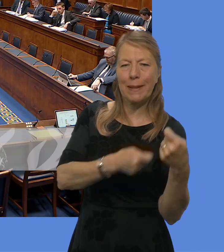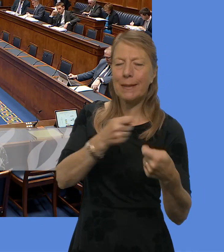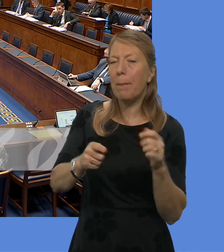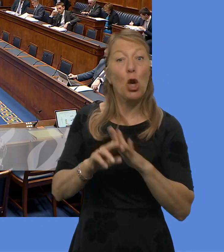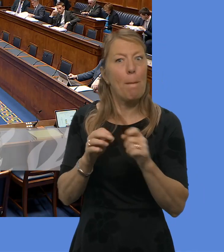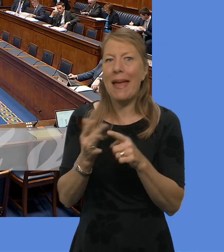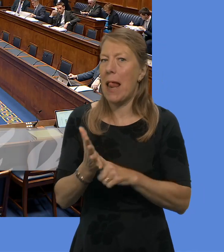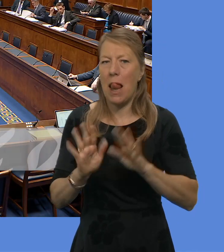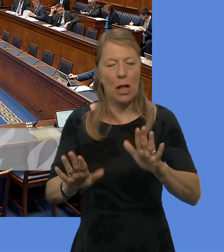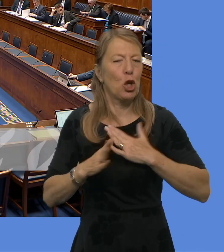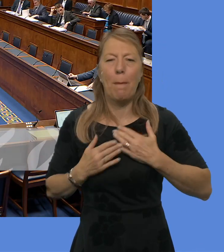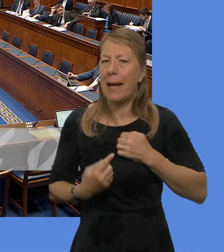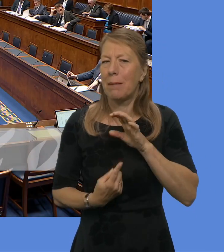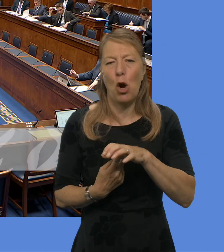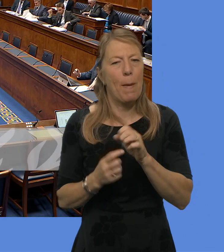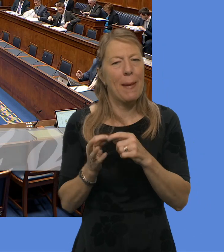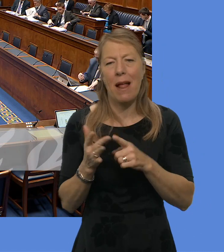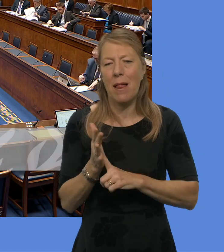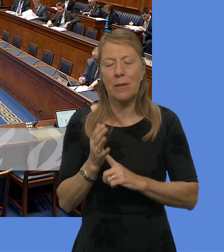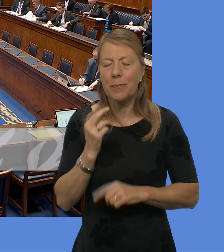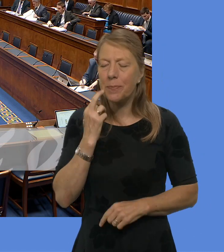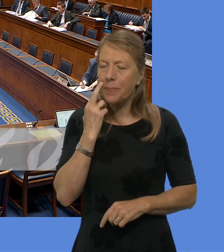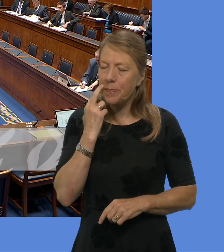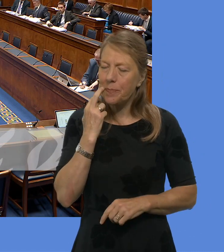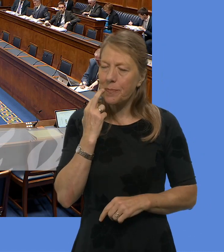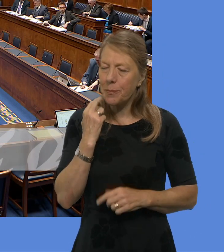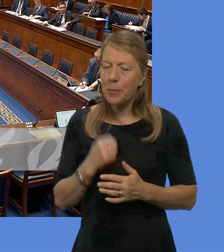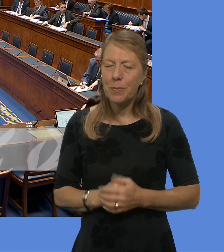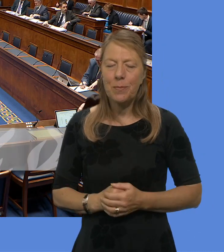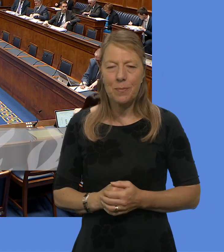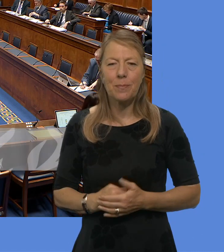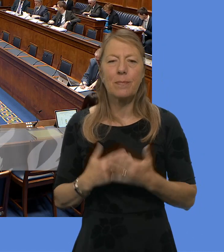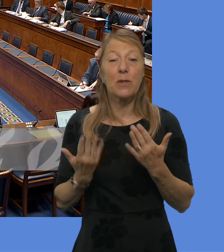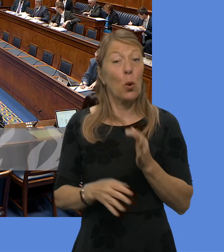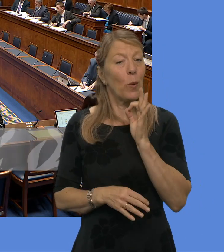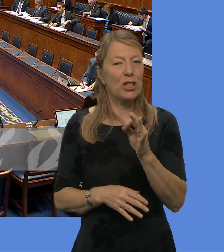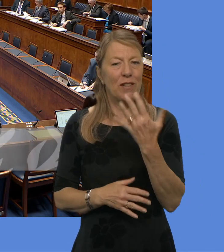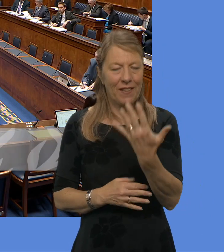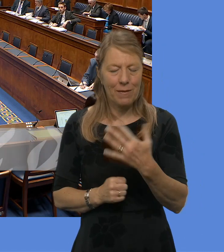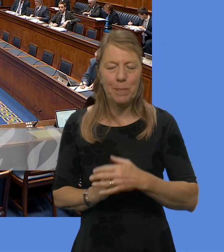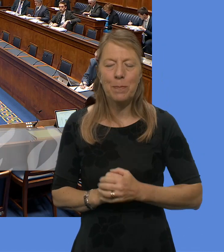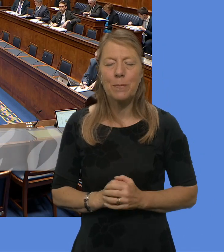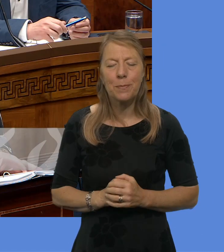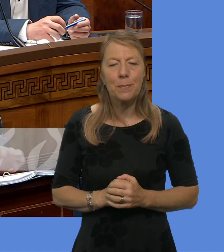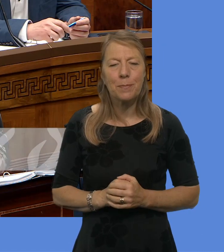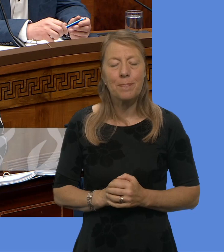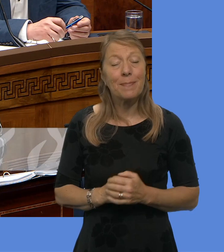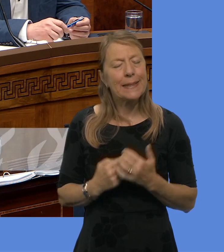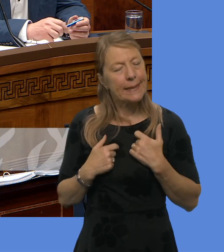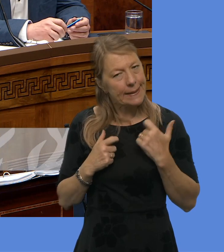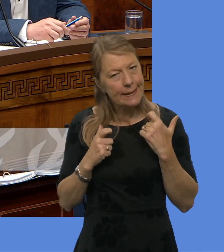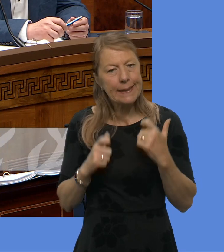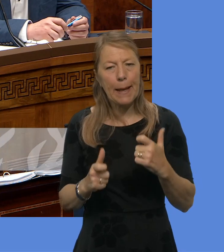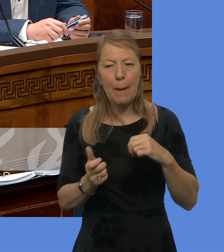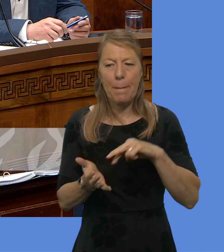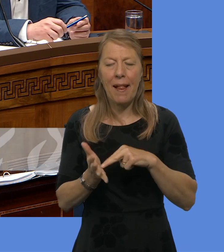Thank you, Mr Speaker. Question 5 to the Minister, please. Minister. It remains my intention to include legislative provision